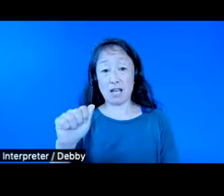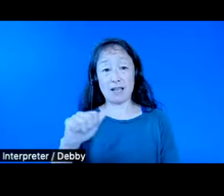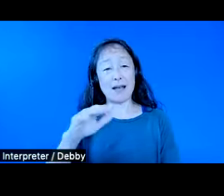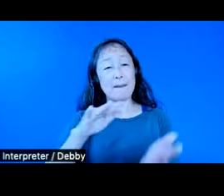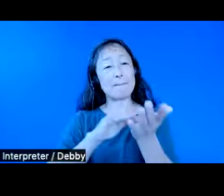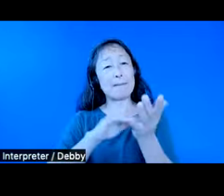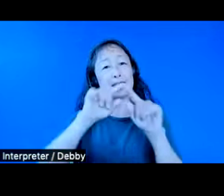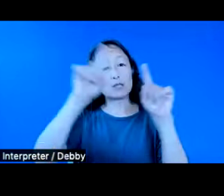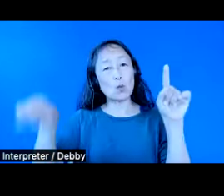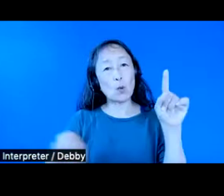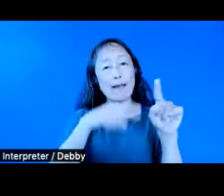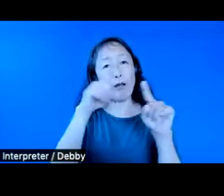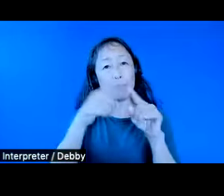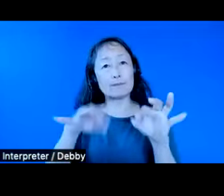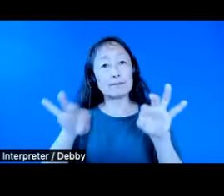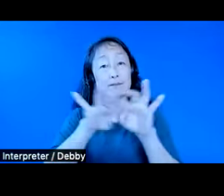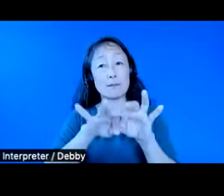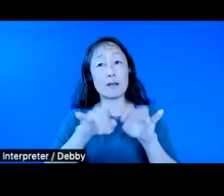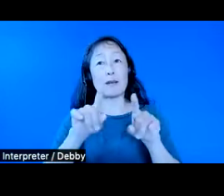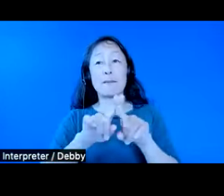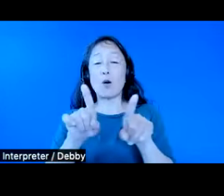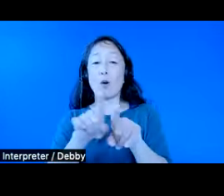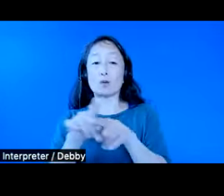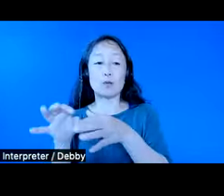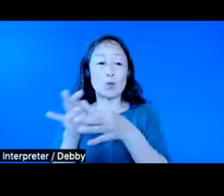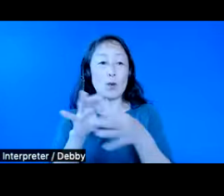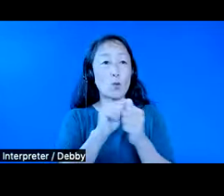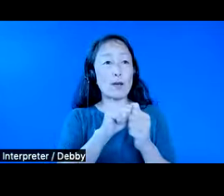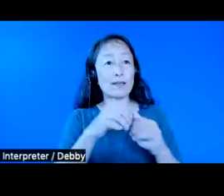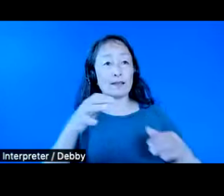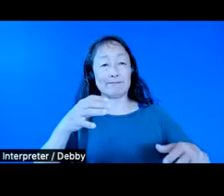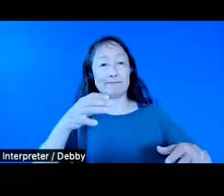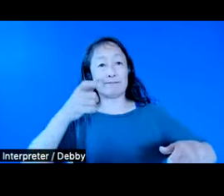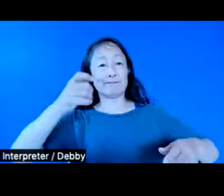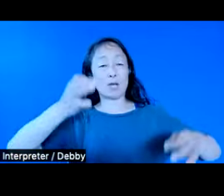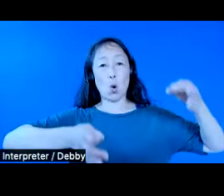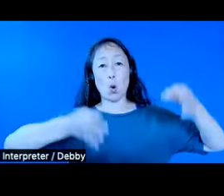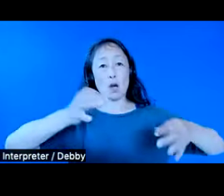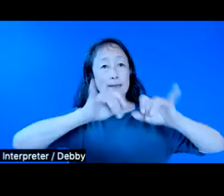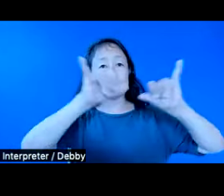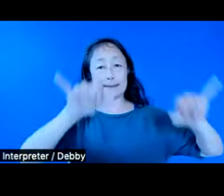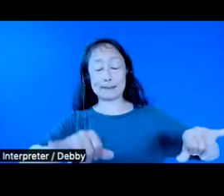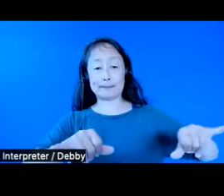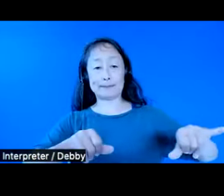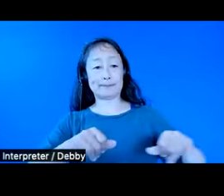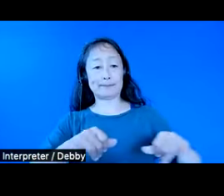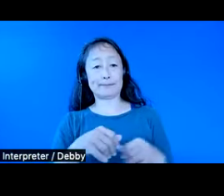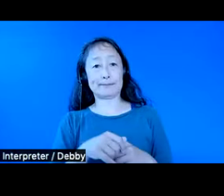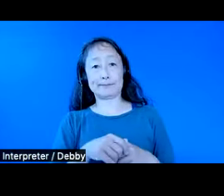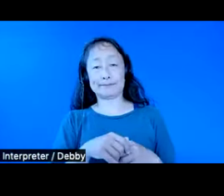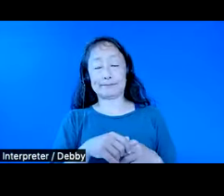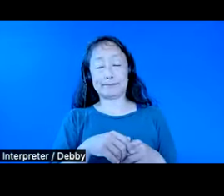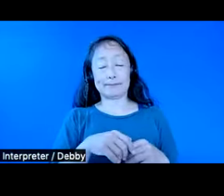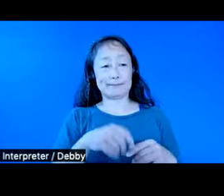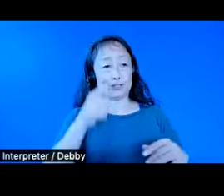goes into the judicial system of court and investigation and the paper trails. What